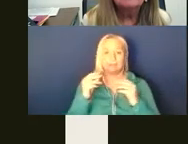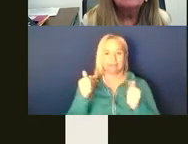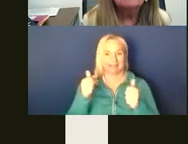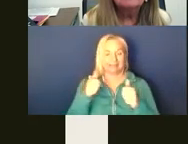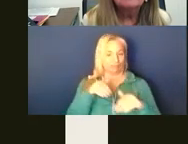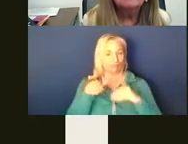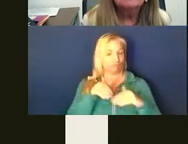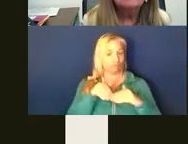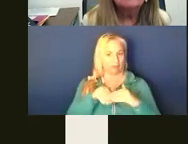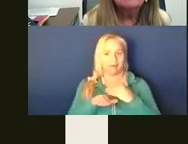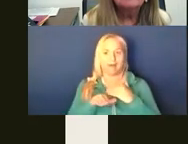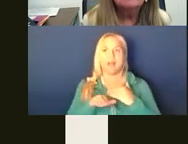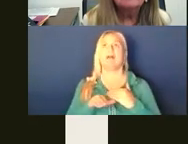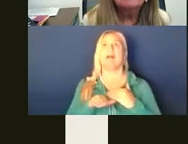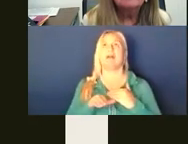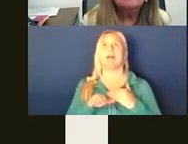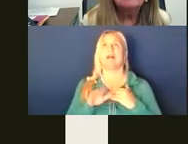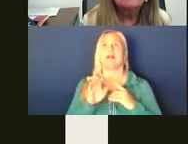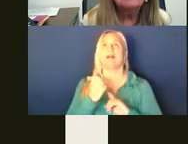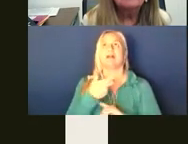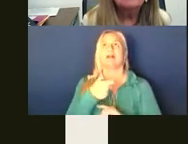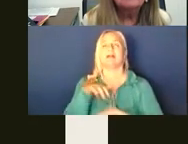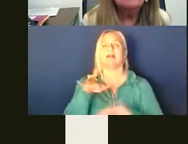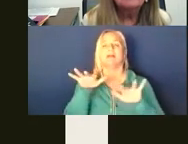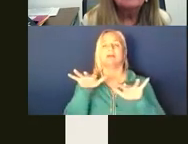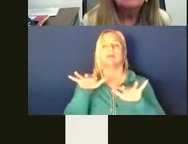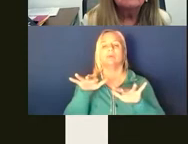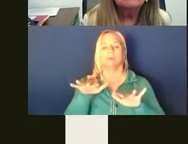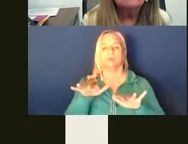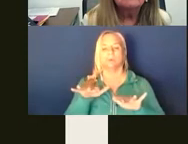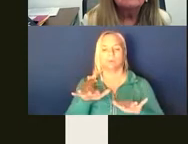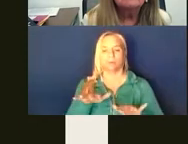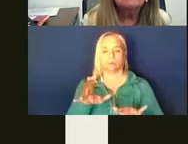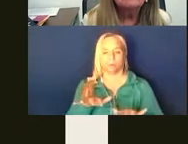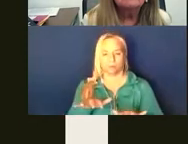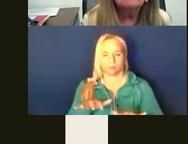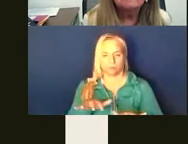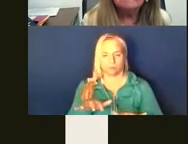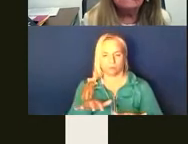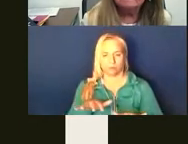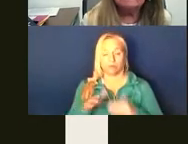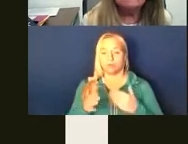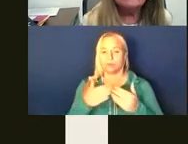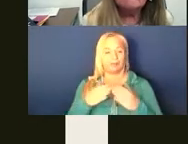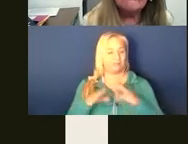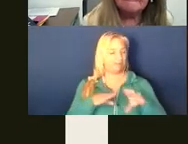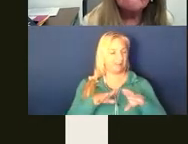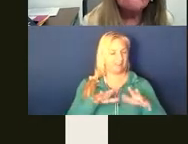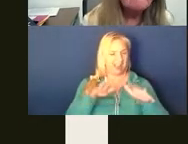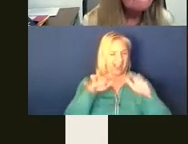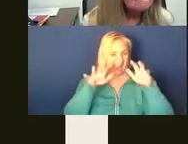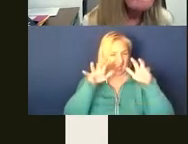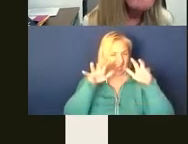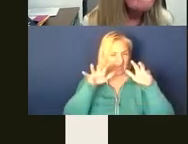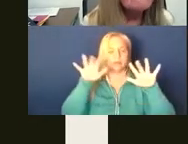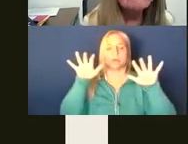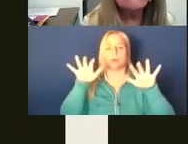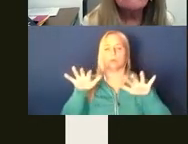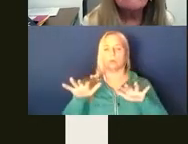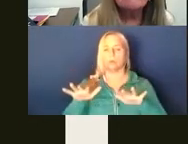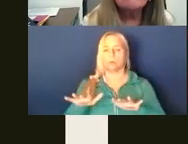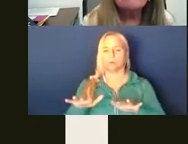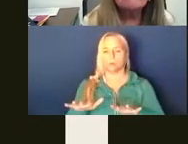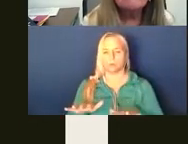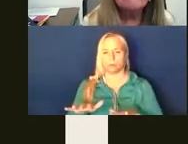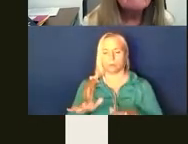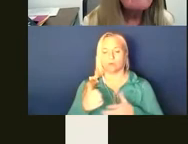that space, they were in an environment that helped to calm whatever behavior was occurring at the time.